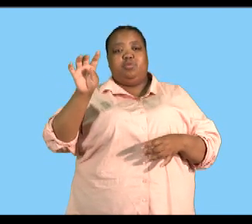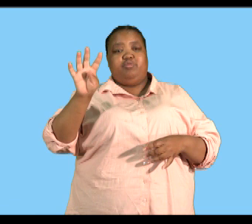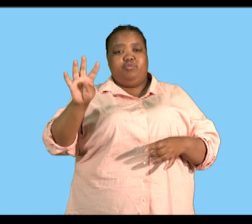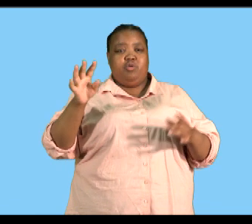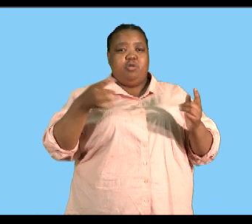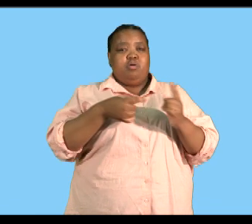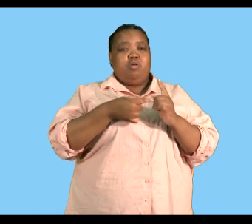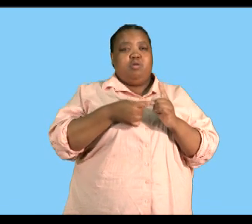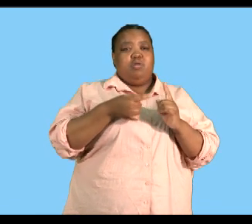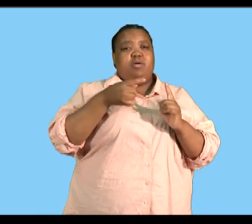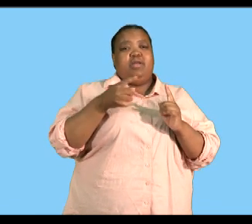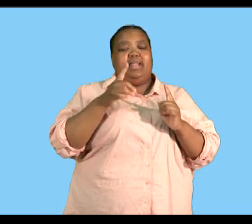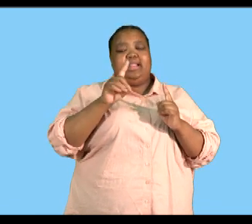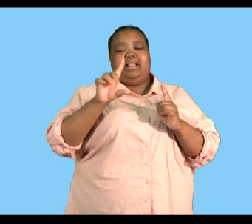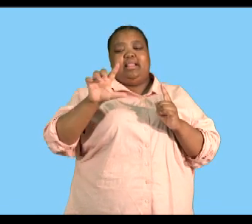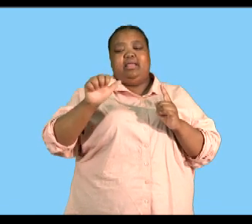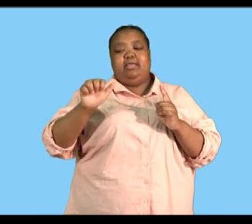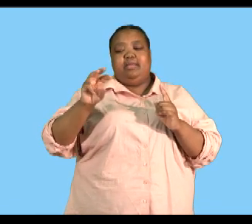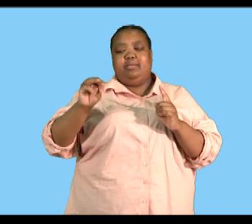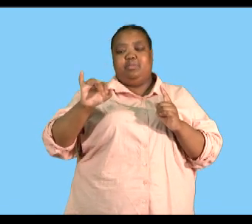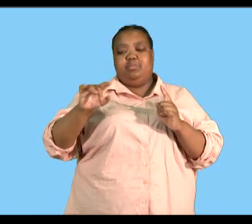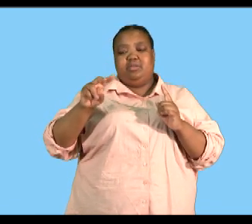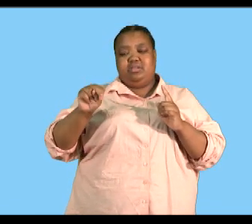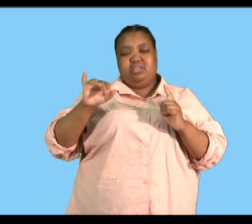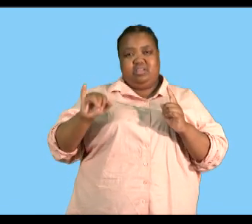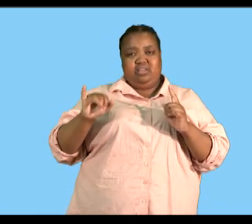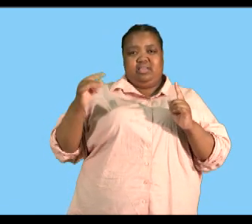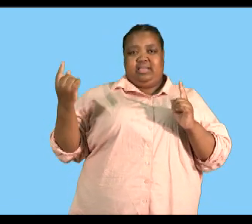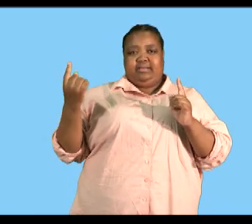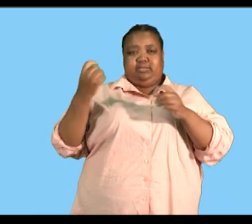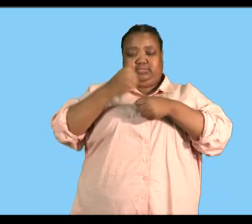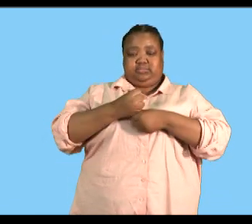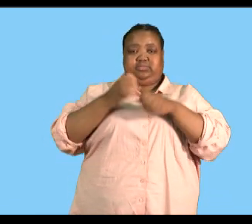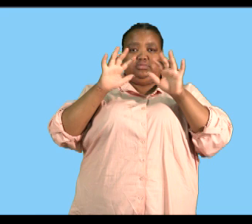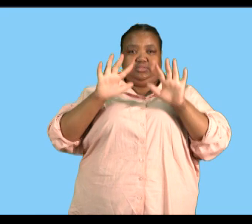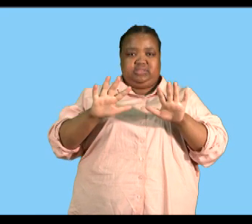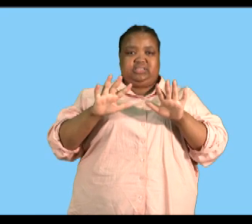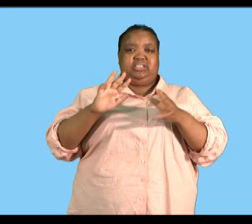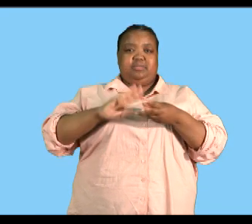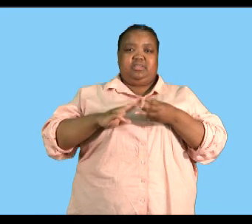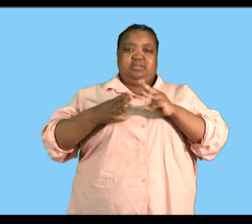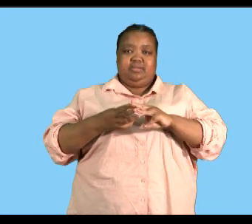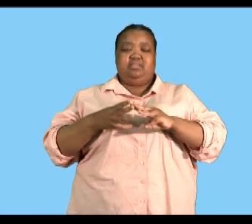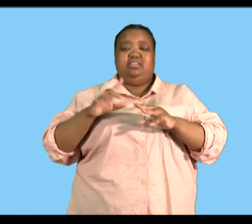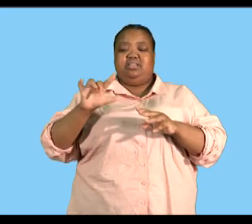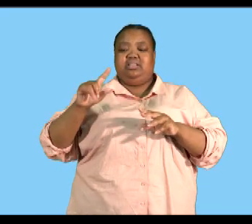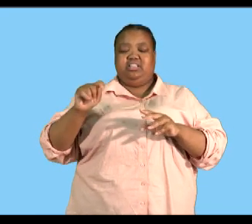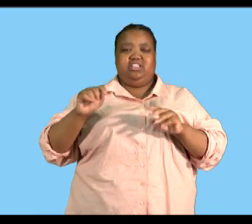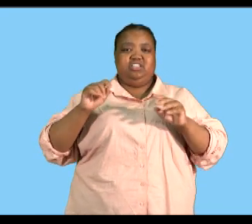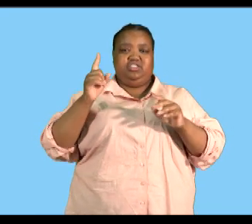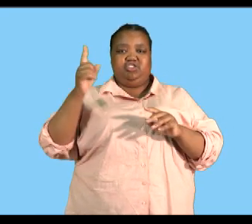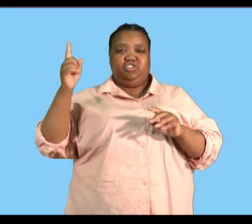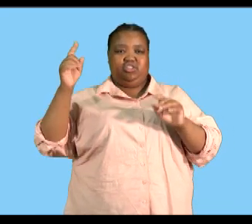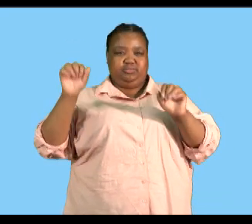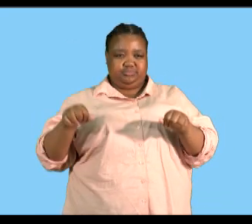a grade 10 mathematical literacy teacher at Springfontein Secondary, obtained the information regarding learners'